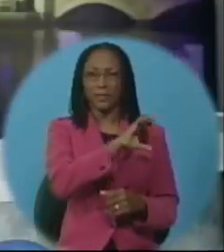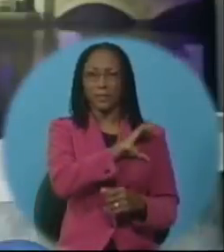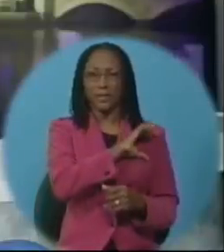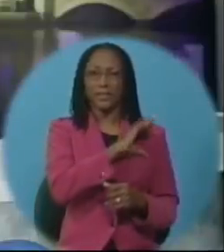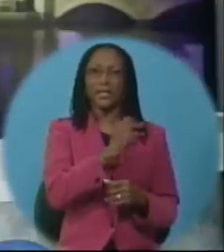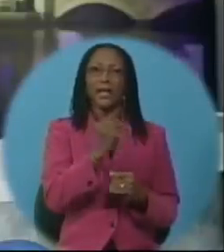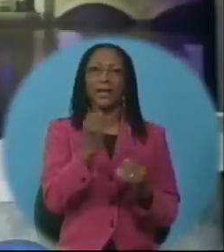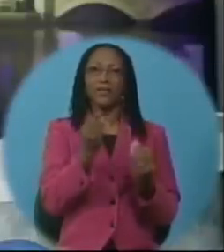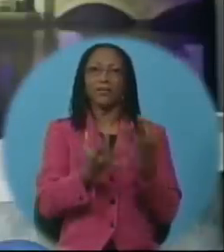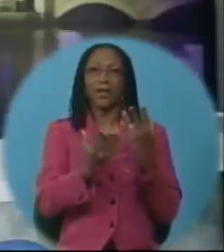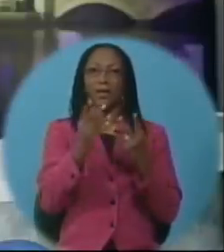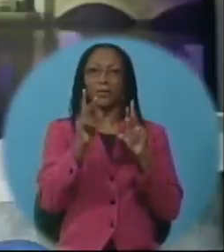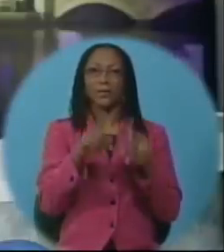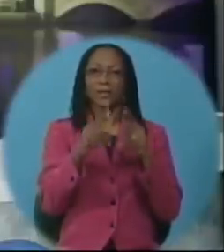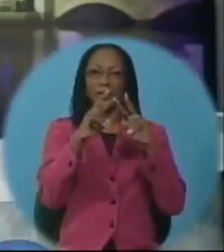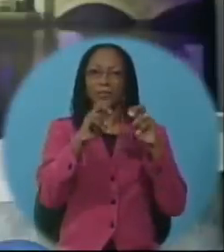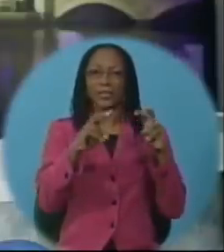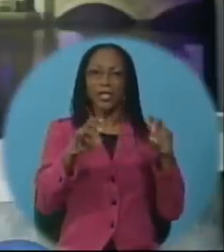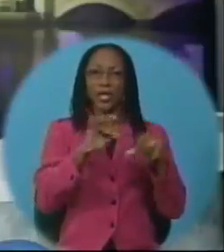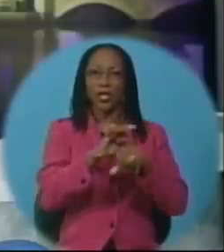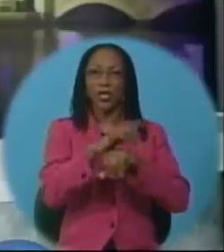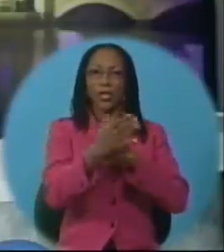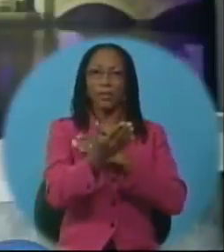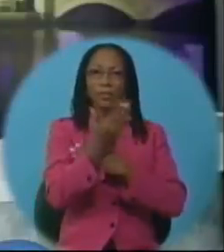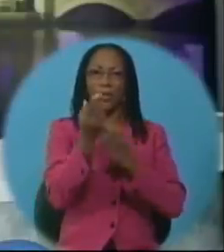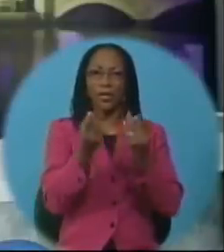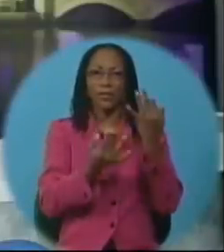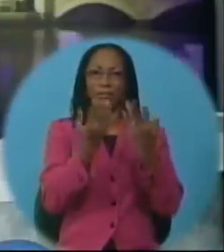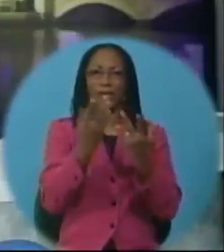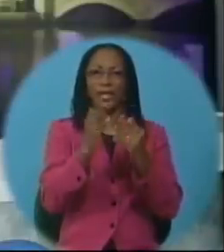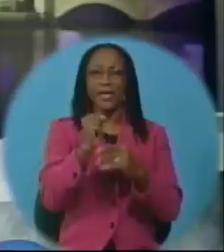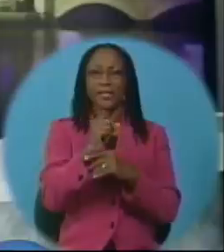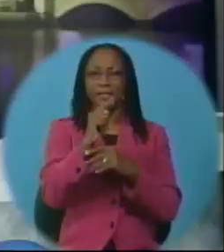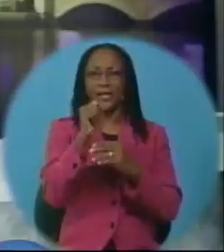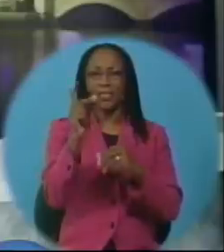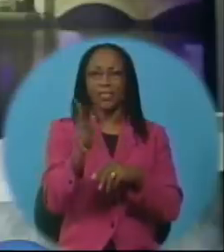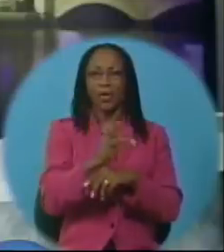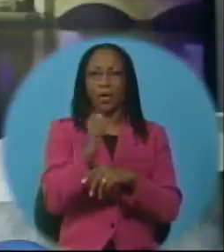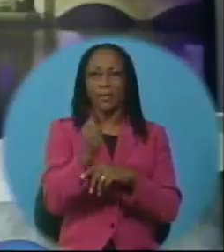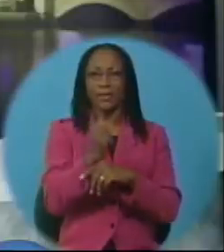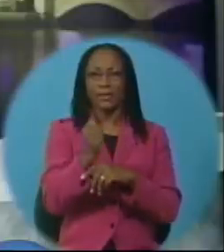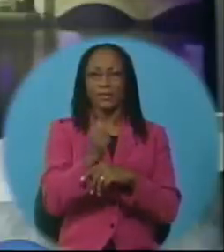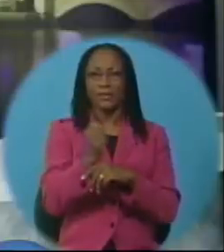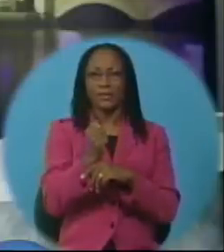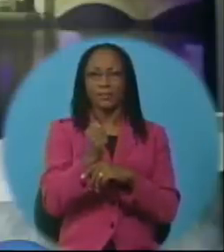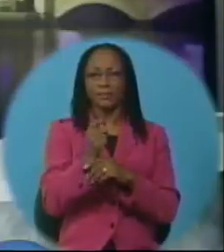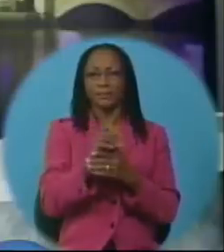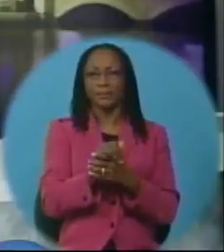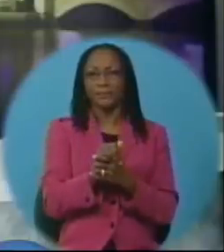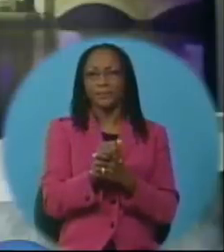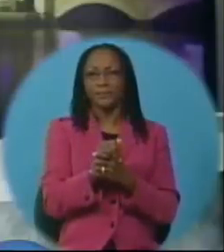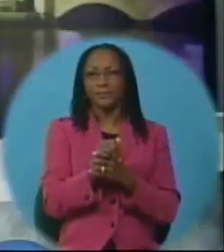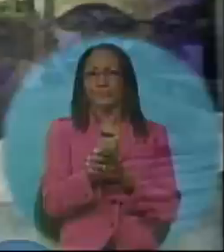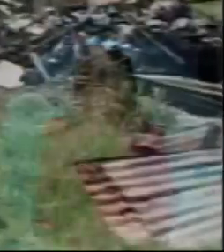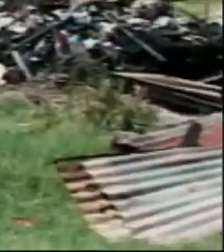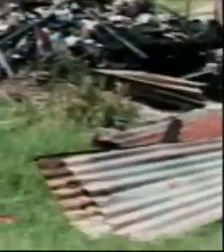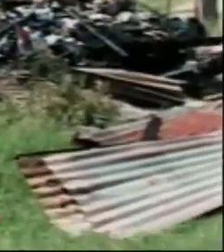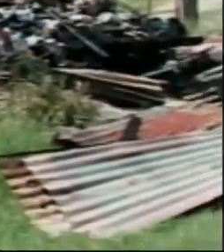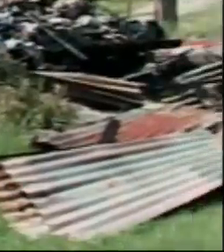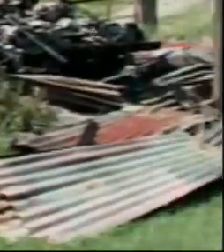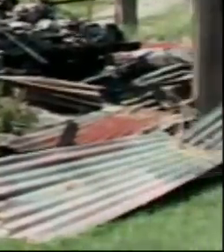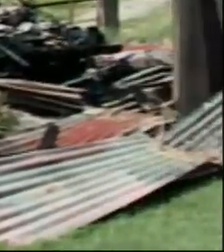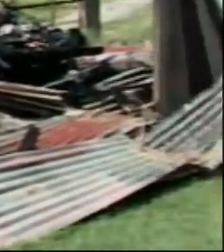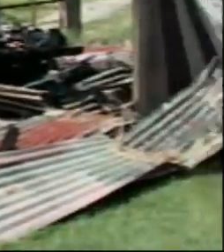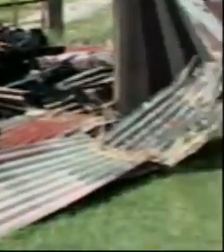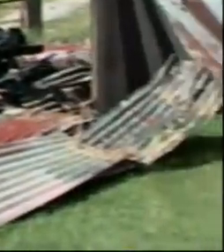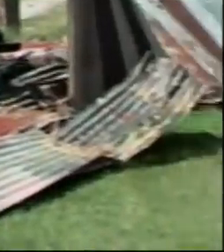Police and fire officials are investigating an early morning blaze at Melrose in St. Thomas. An unoccupied house reportedly